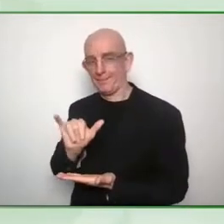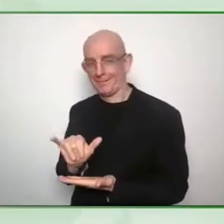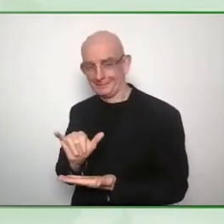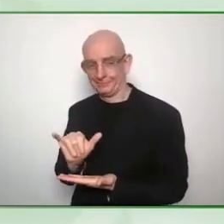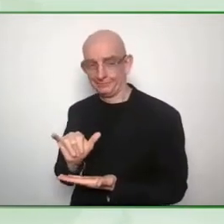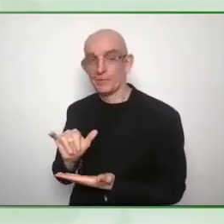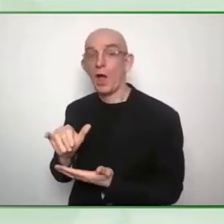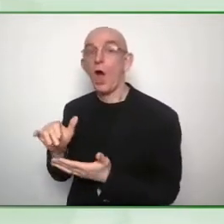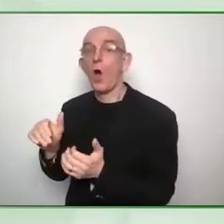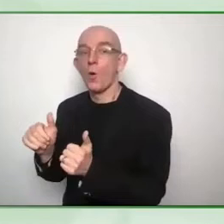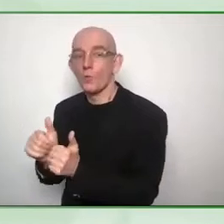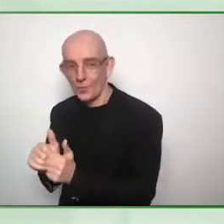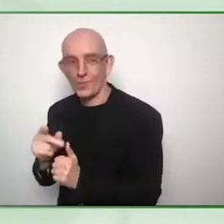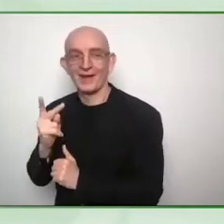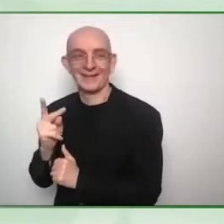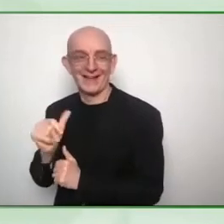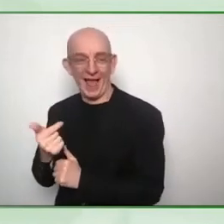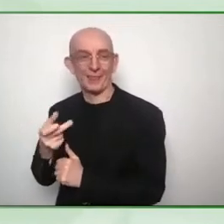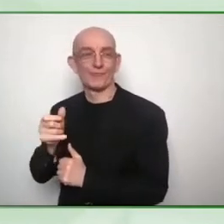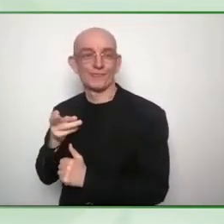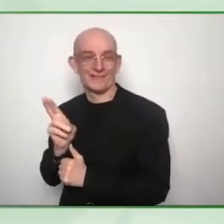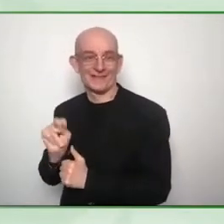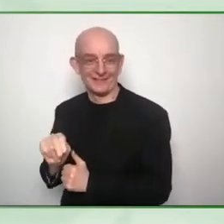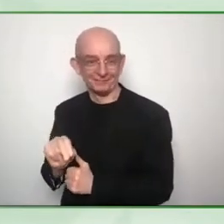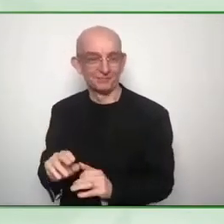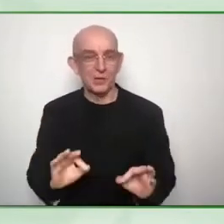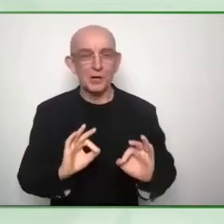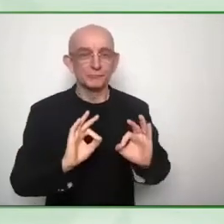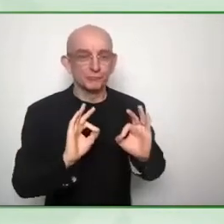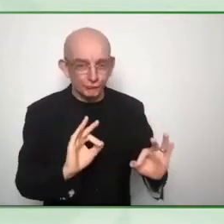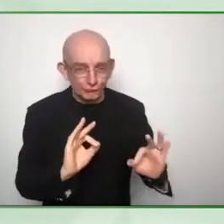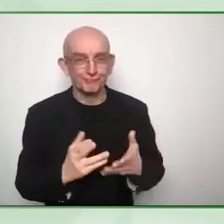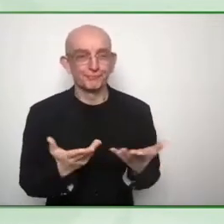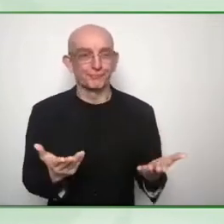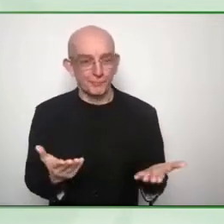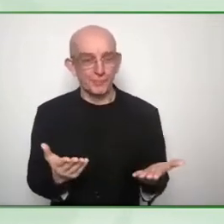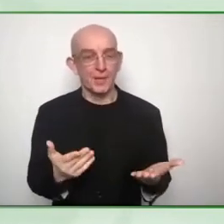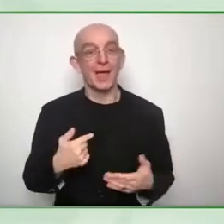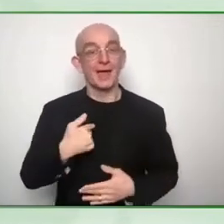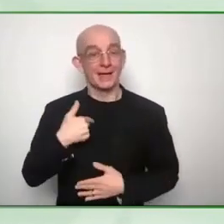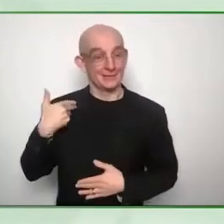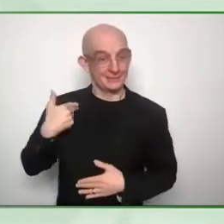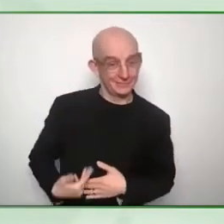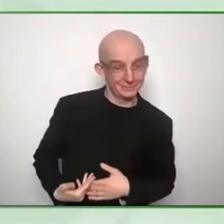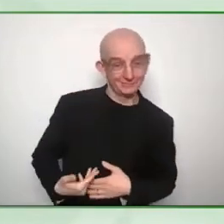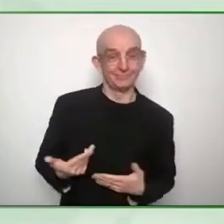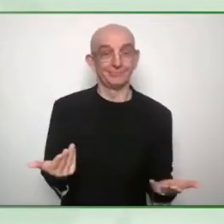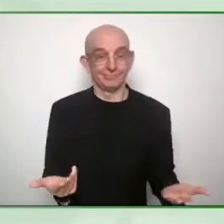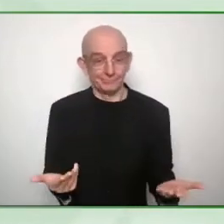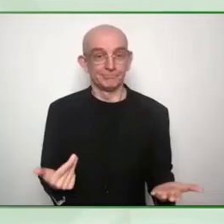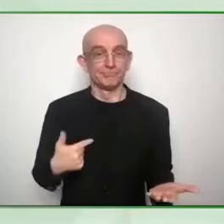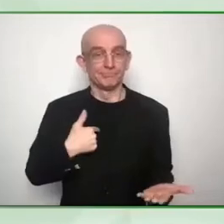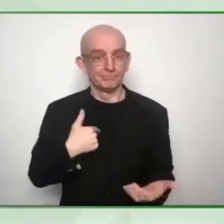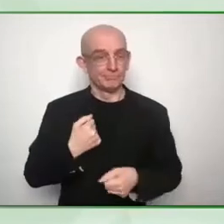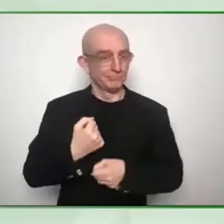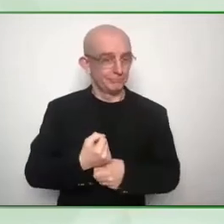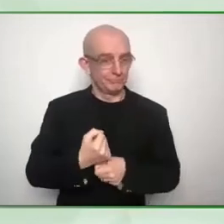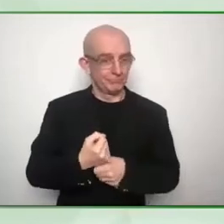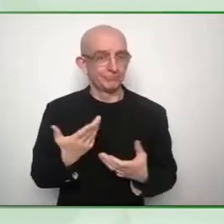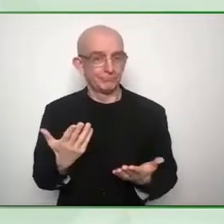2000. I joined a Gallaudet University delegation to China as a teacher who was deaf and hard of hearing in public